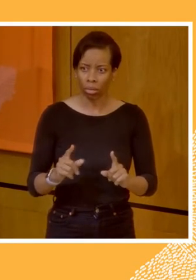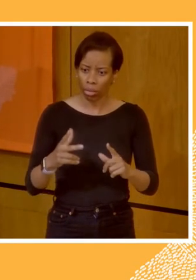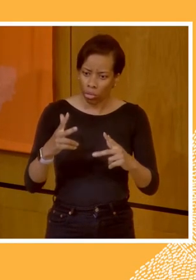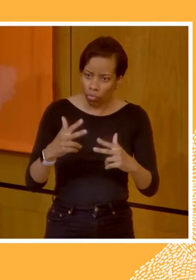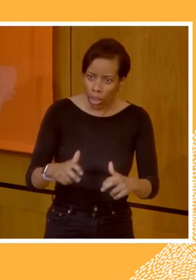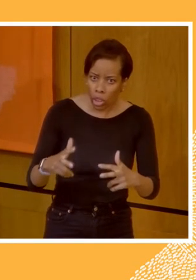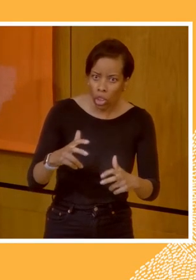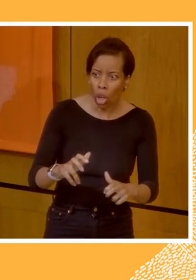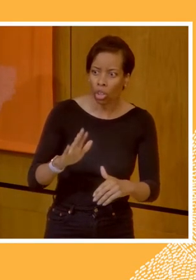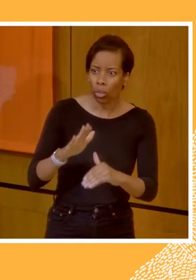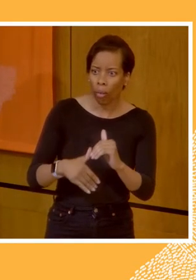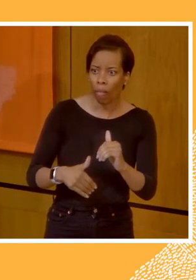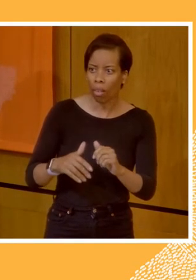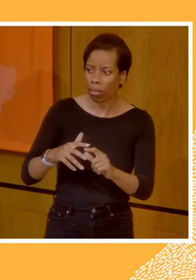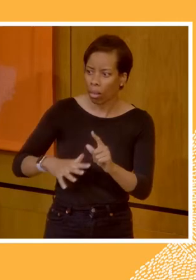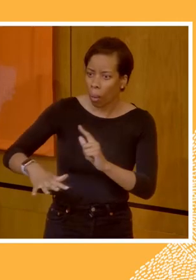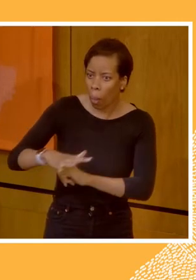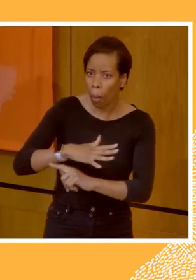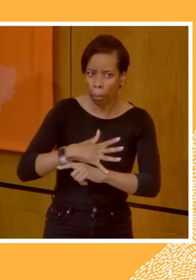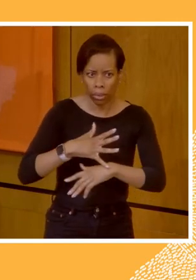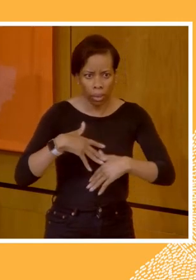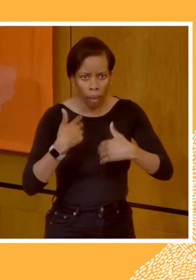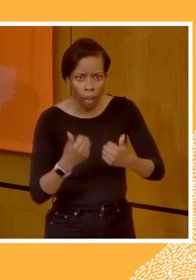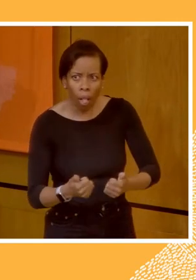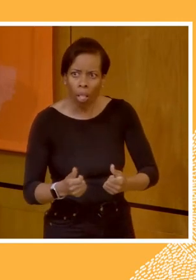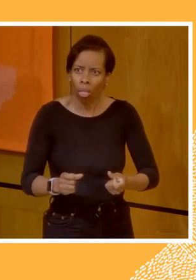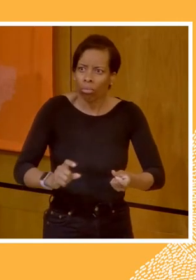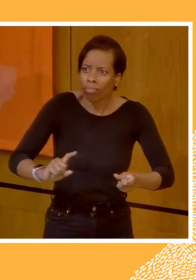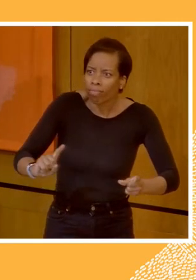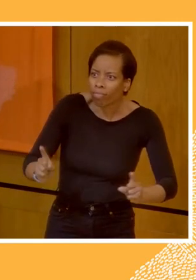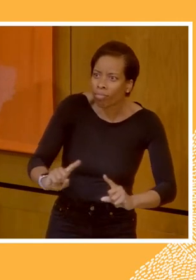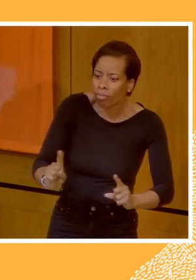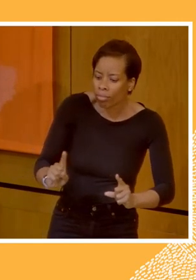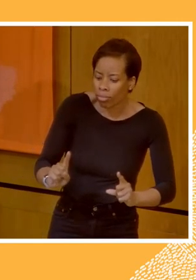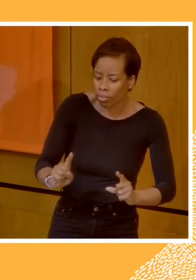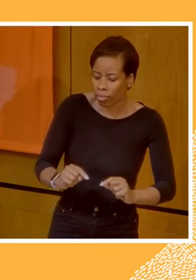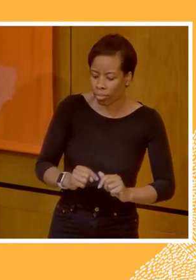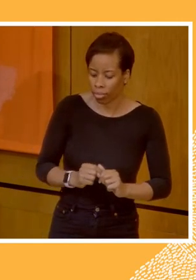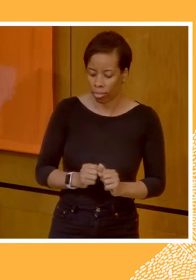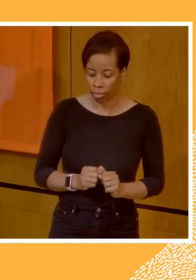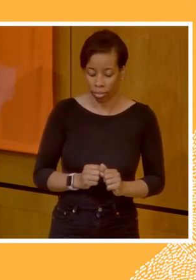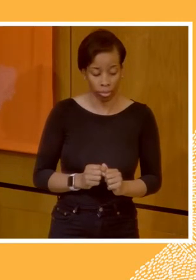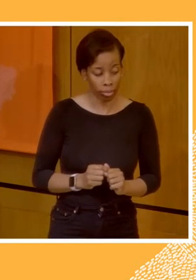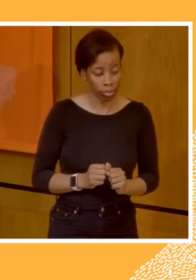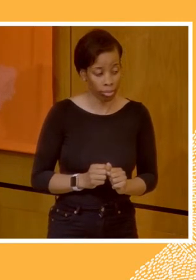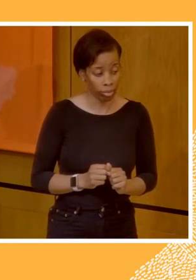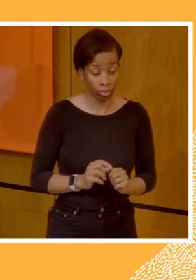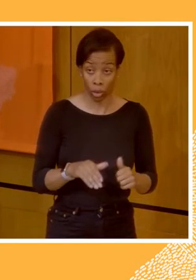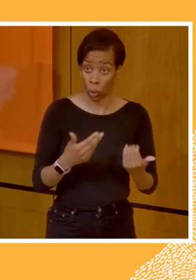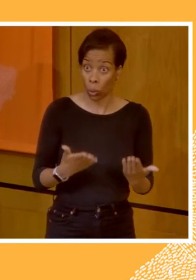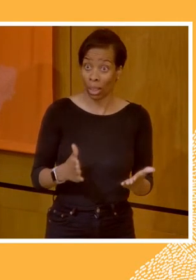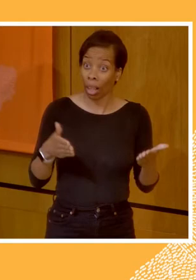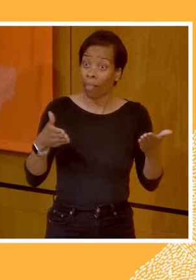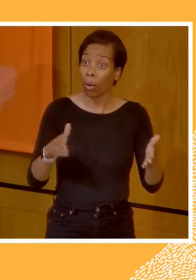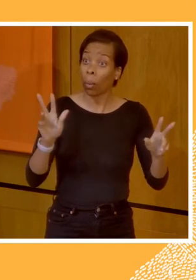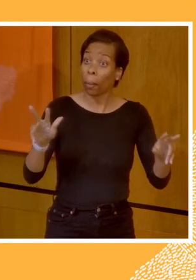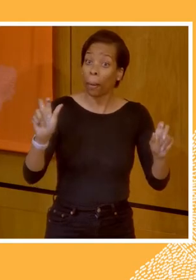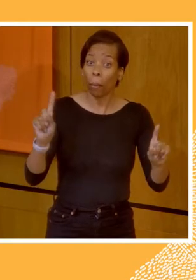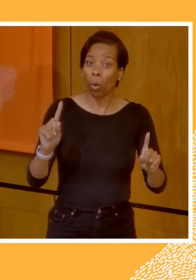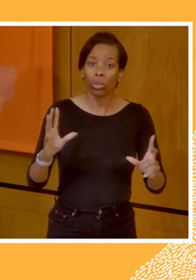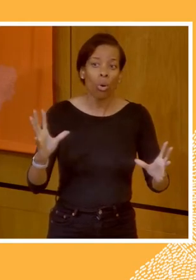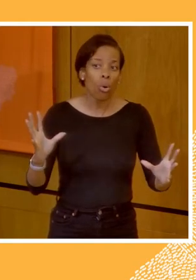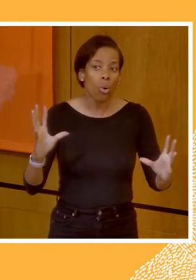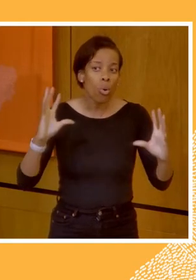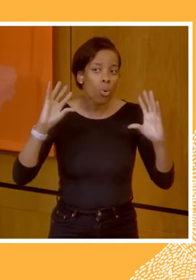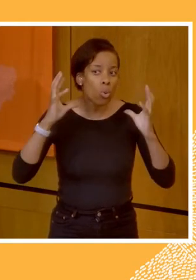health. And today's focus is on audio. And I don't want to say anything else because we have a